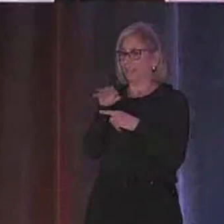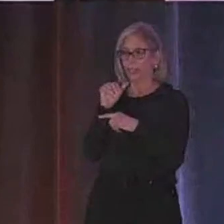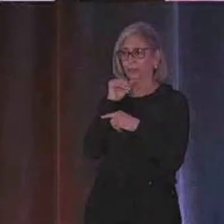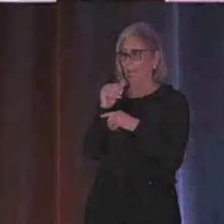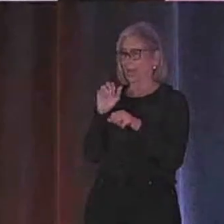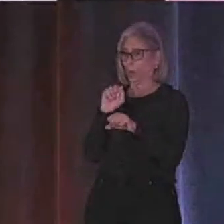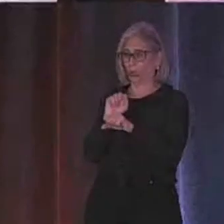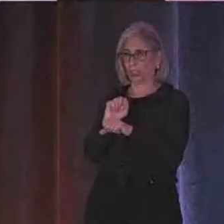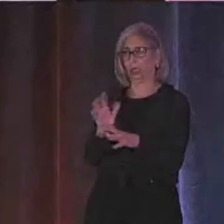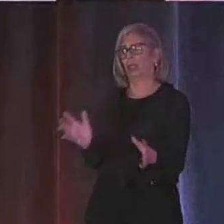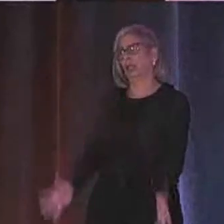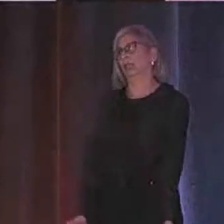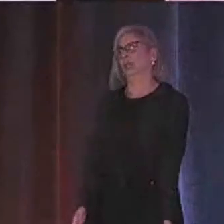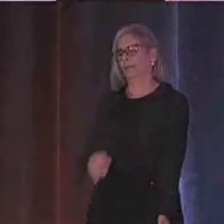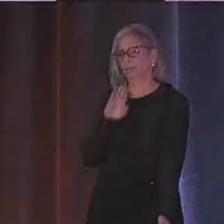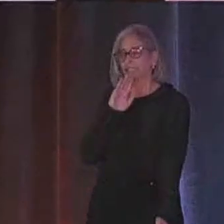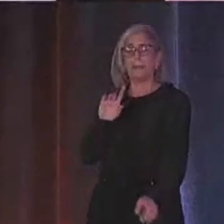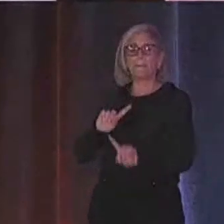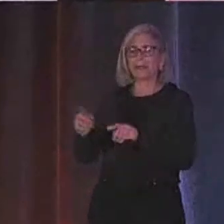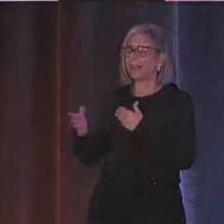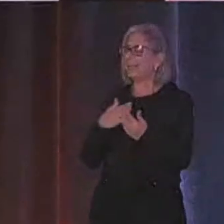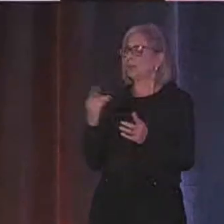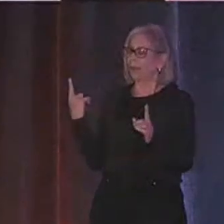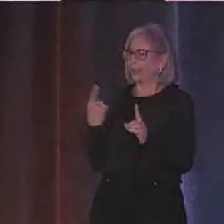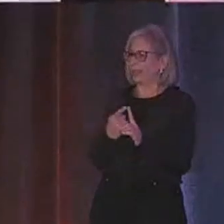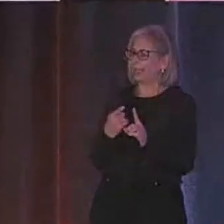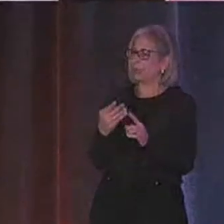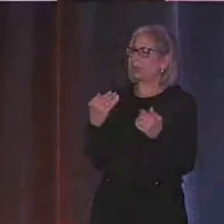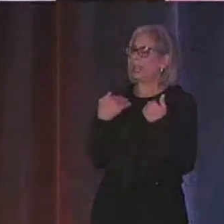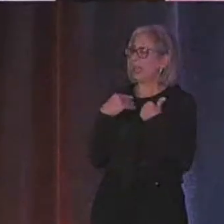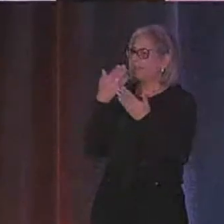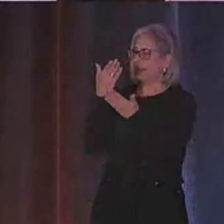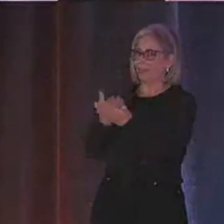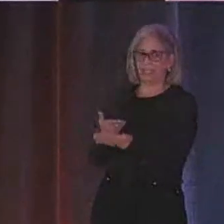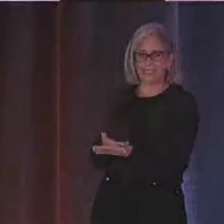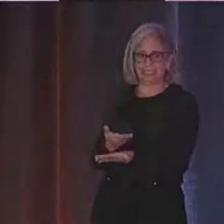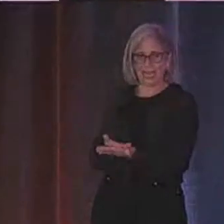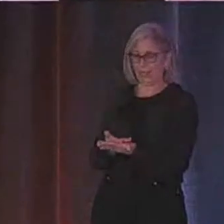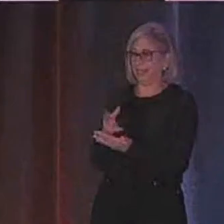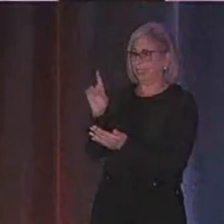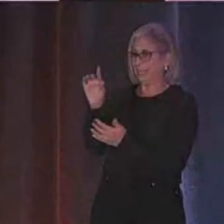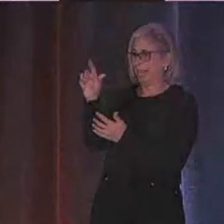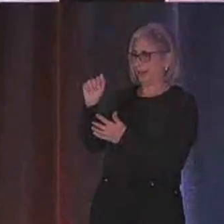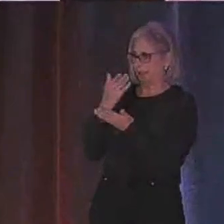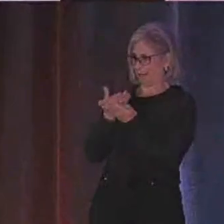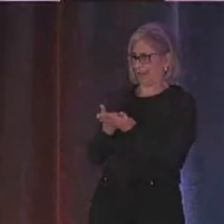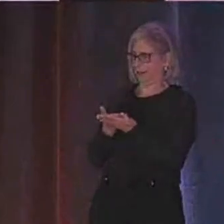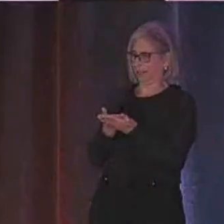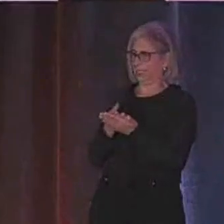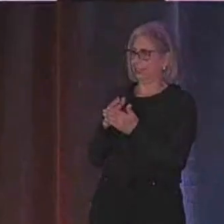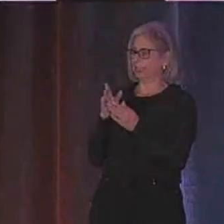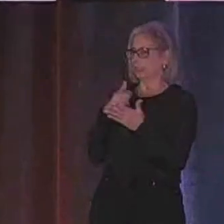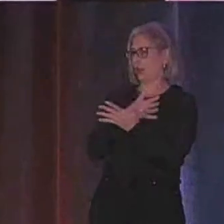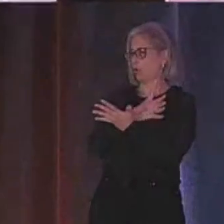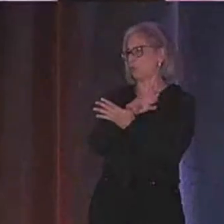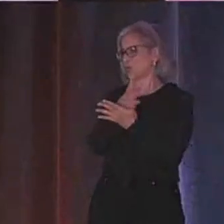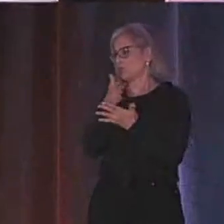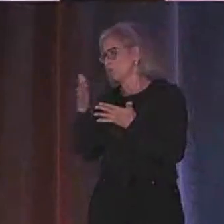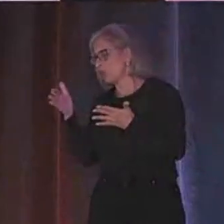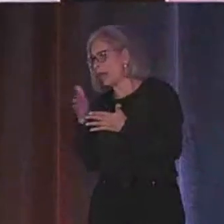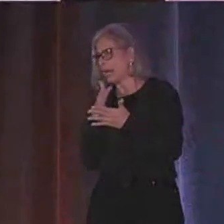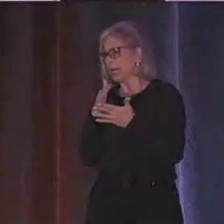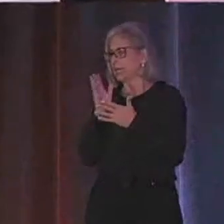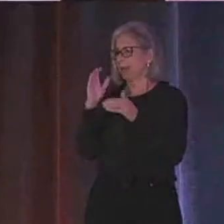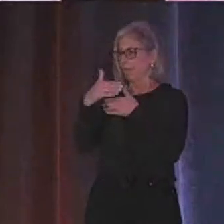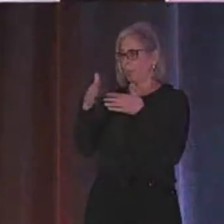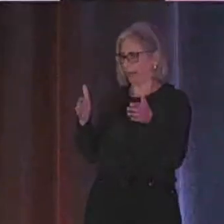cool. But so anyway, so we have this big data set, right? And it's an array of blocks.